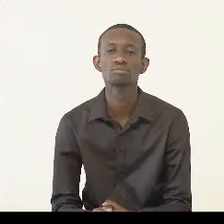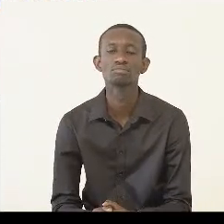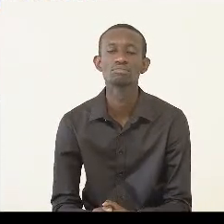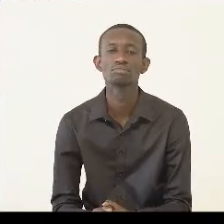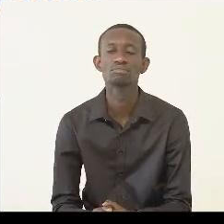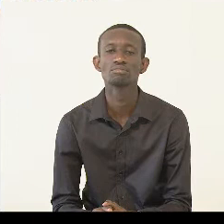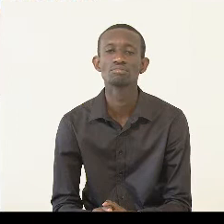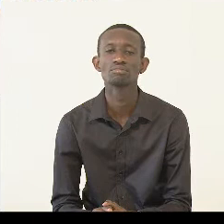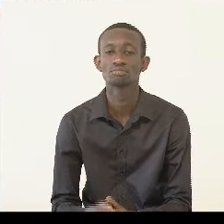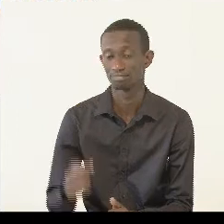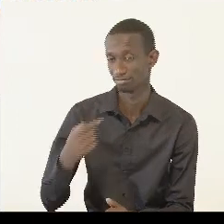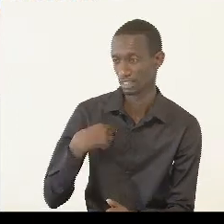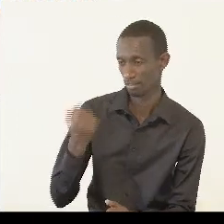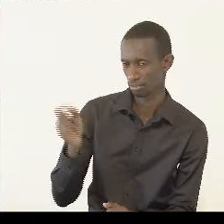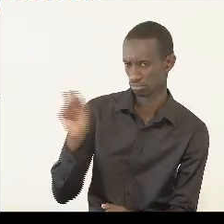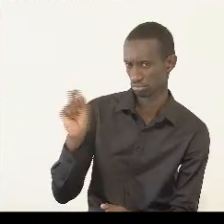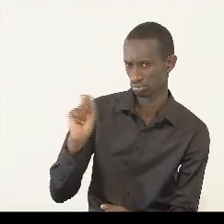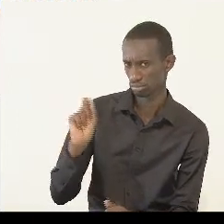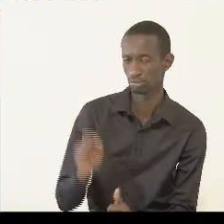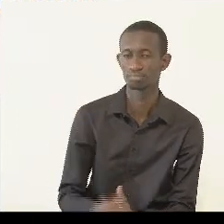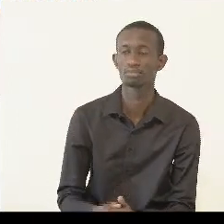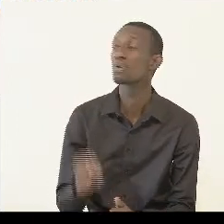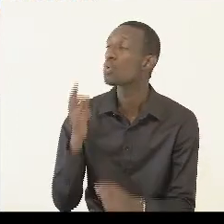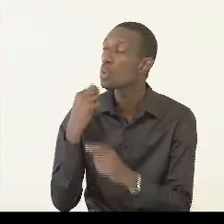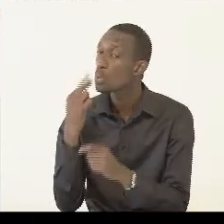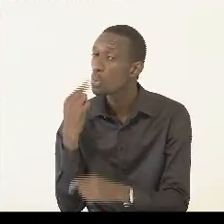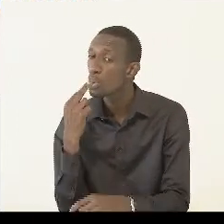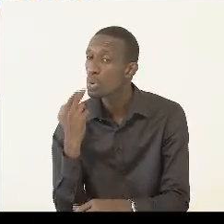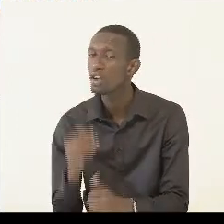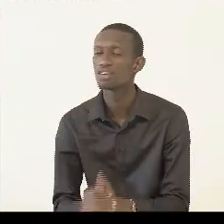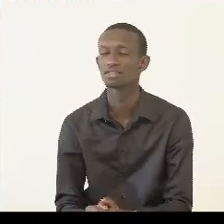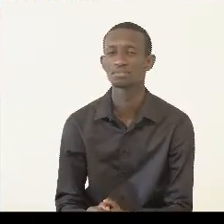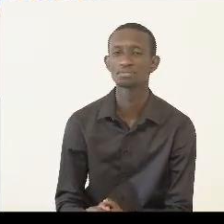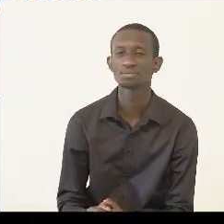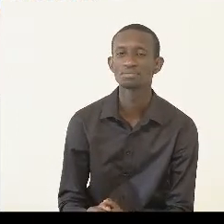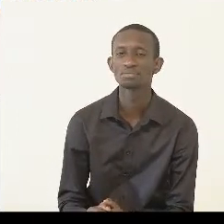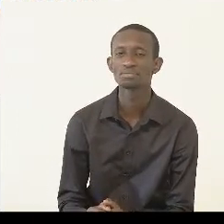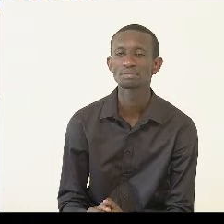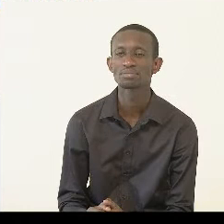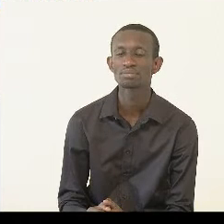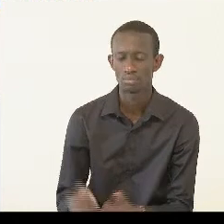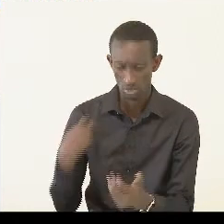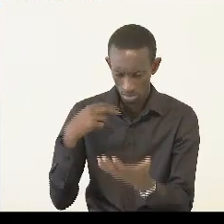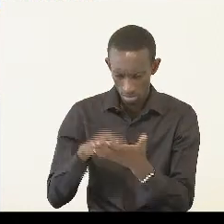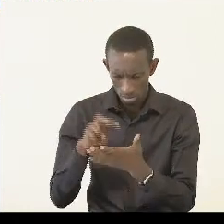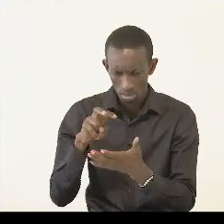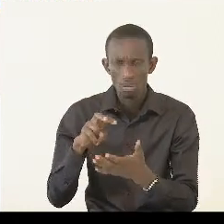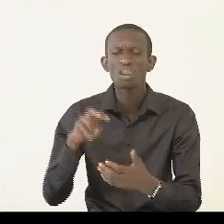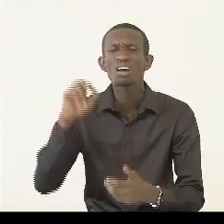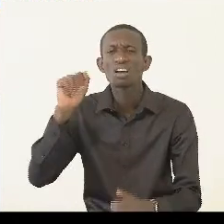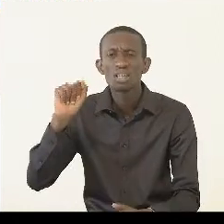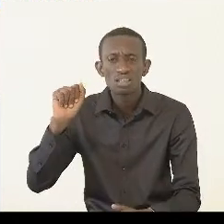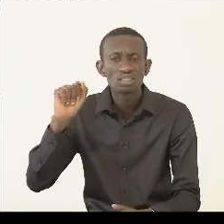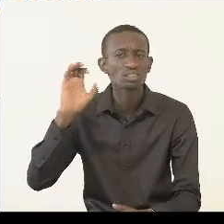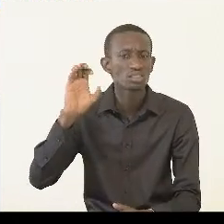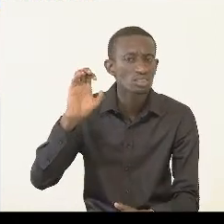we get a pen. I got a red one. I'm not marking. So I check. ASE must remind me